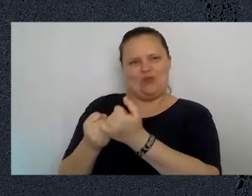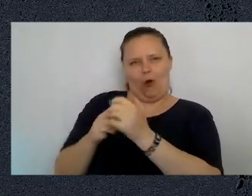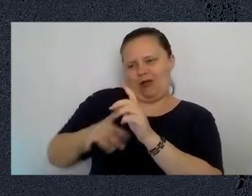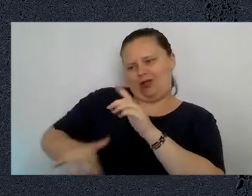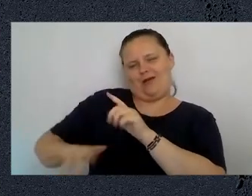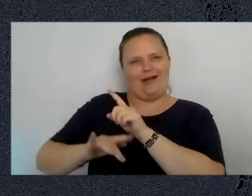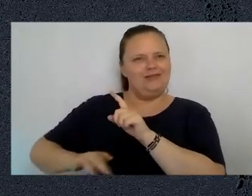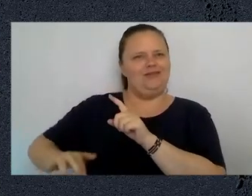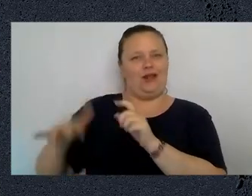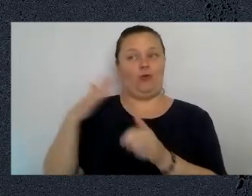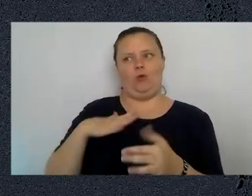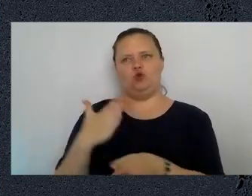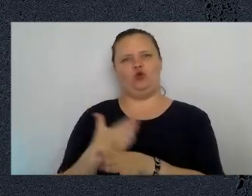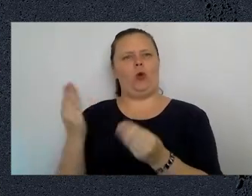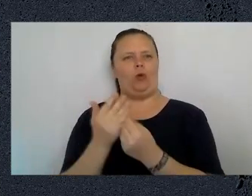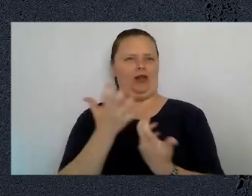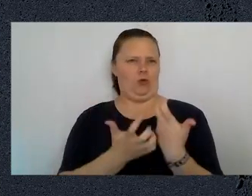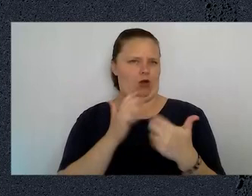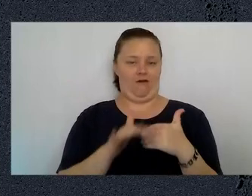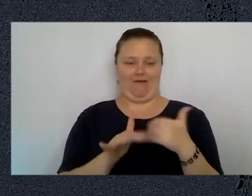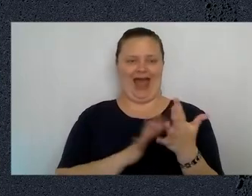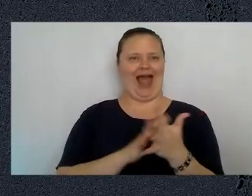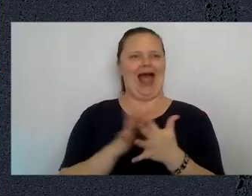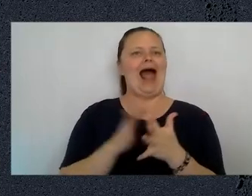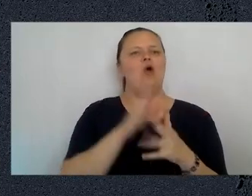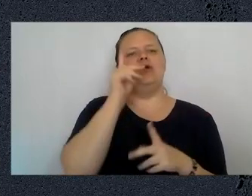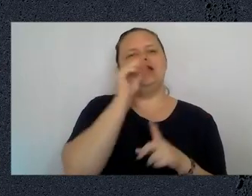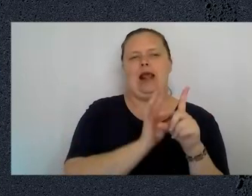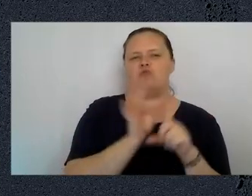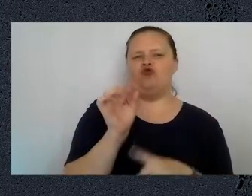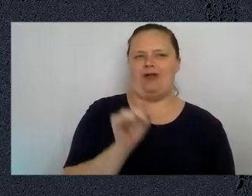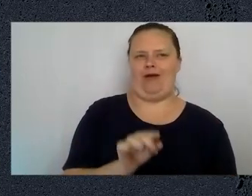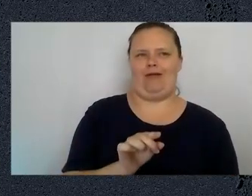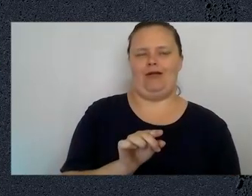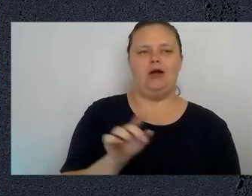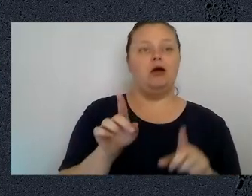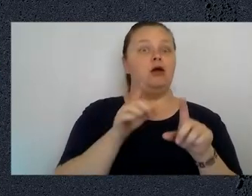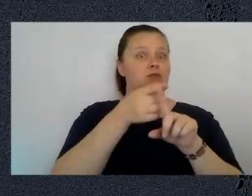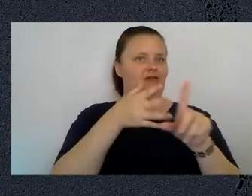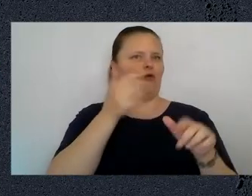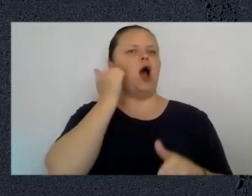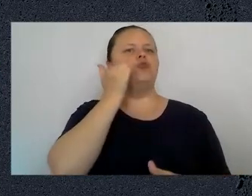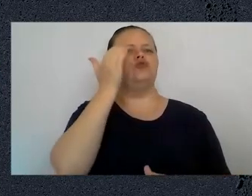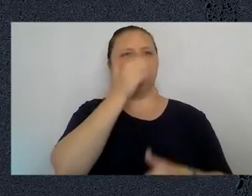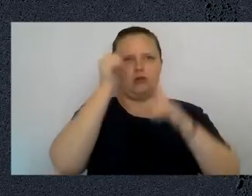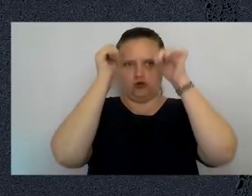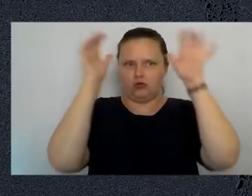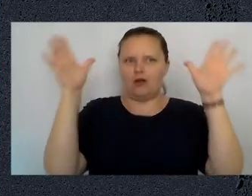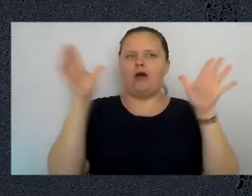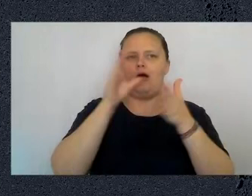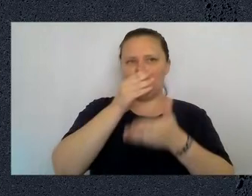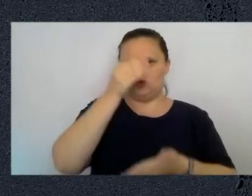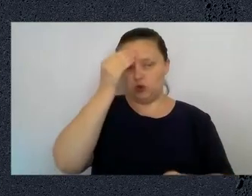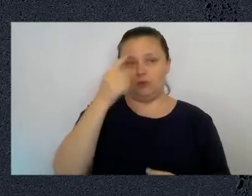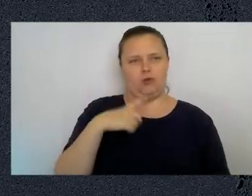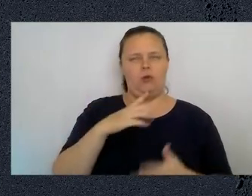with universities on how we can do that more effectively, particularly for Aboriginal and Torres Strait Islander students, because we would